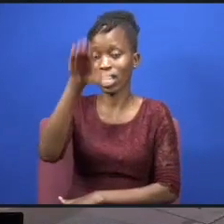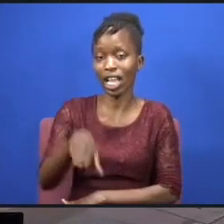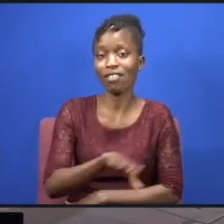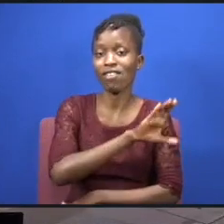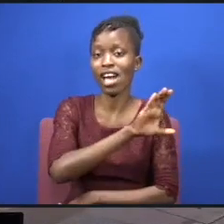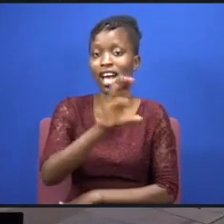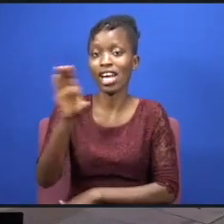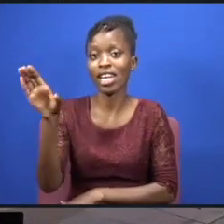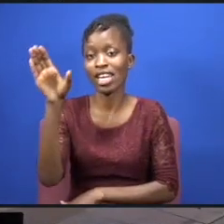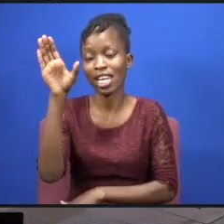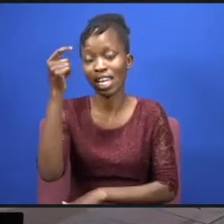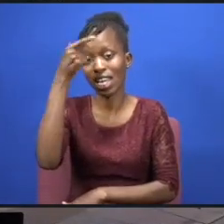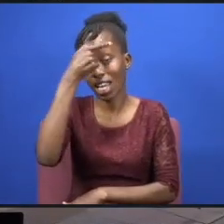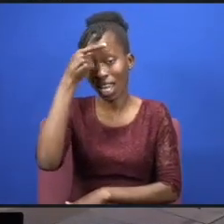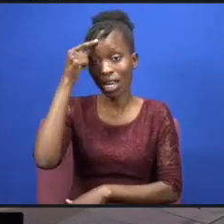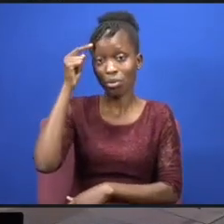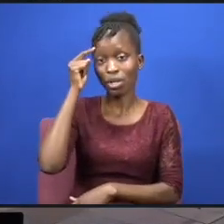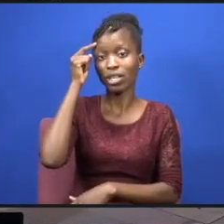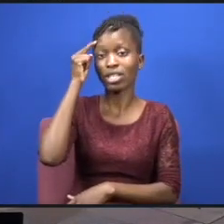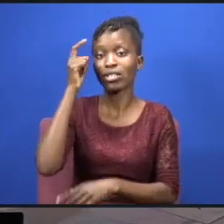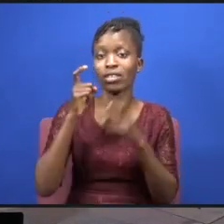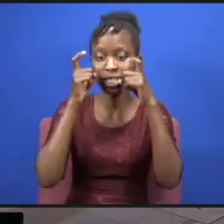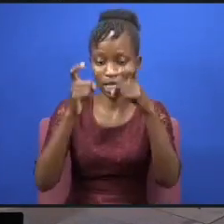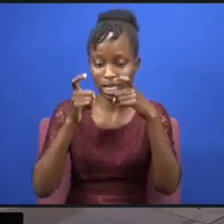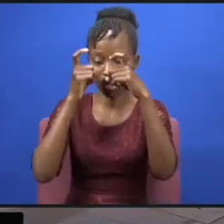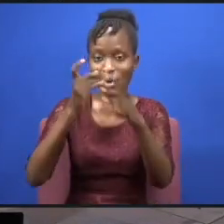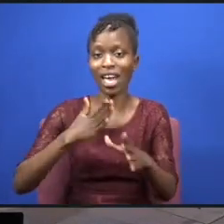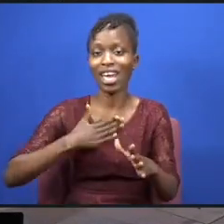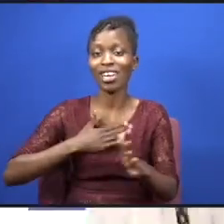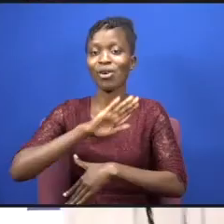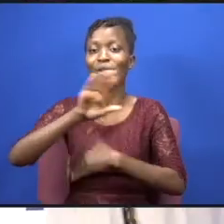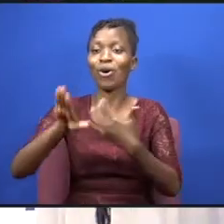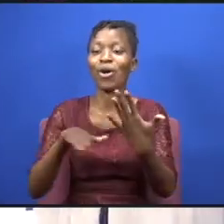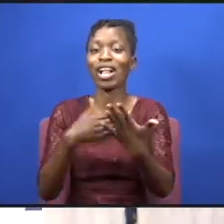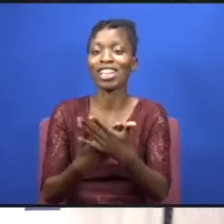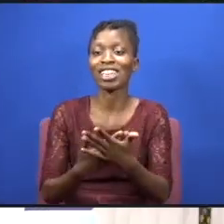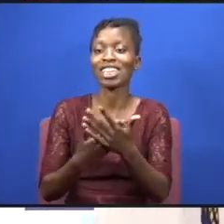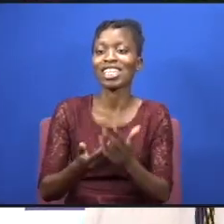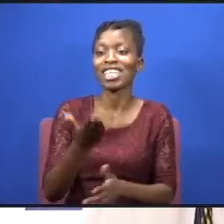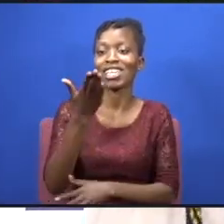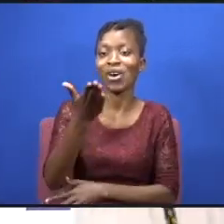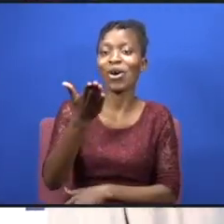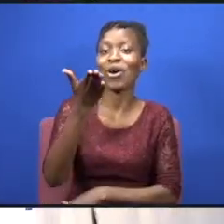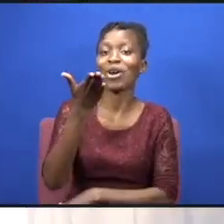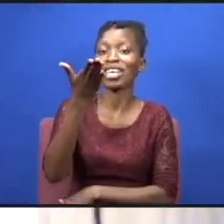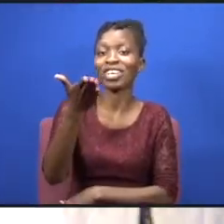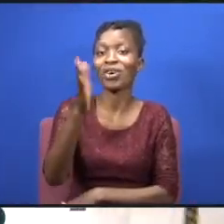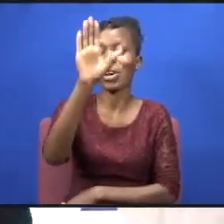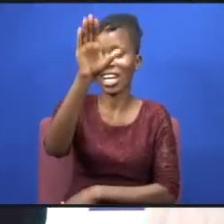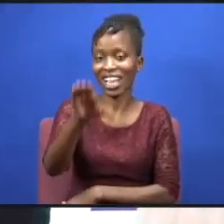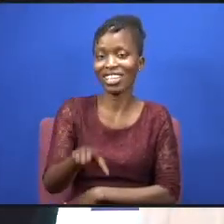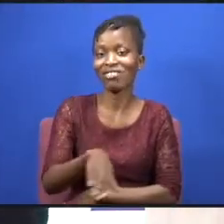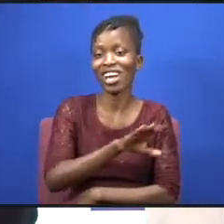Shwela Calvary, Kaliba Kalani Bitsaruna, Io,